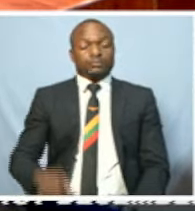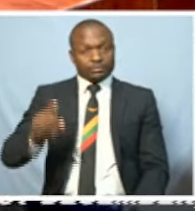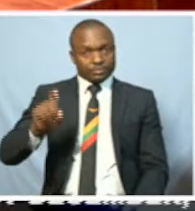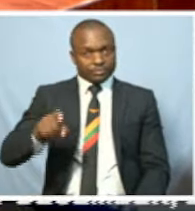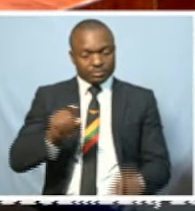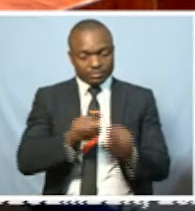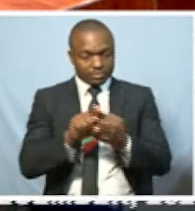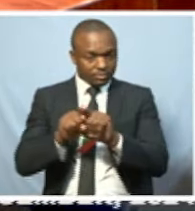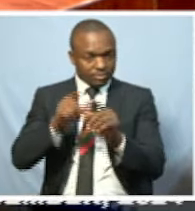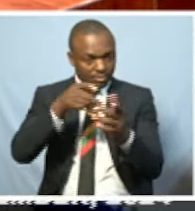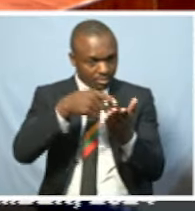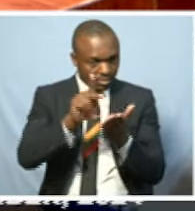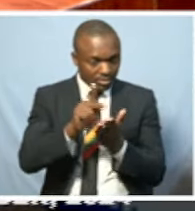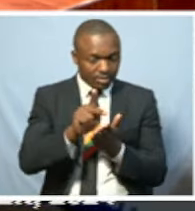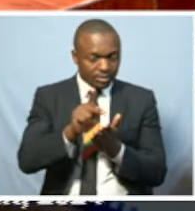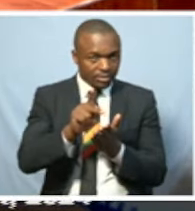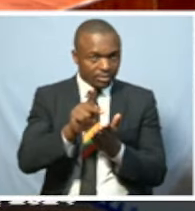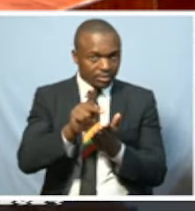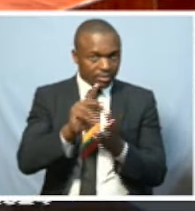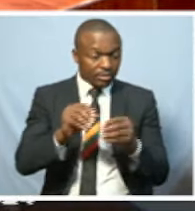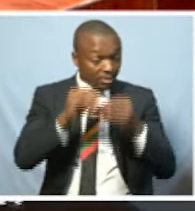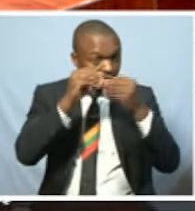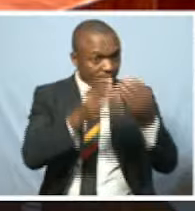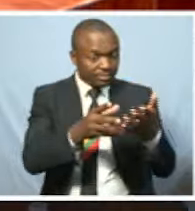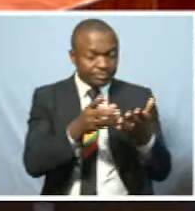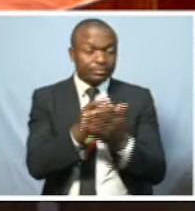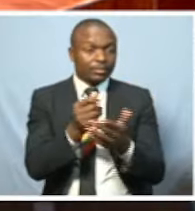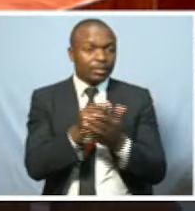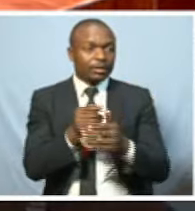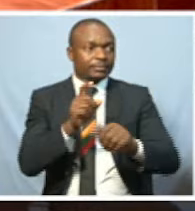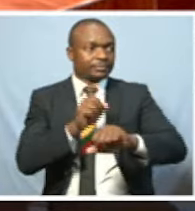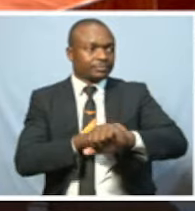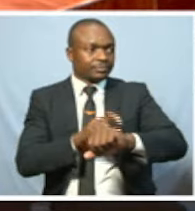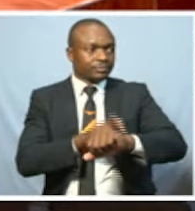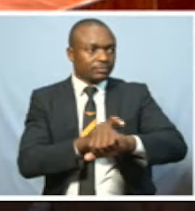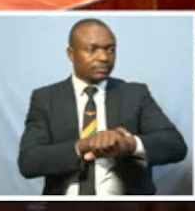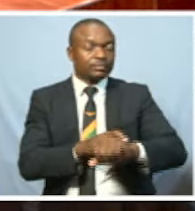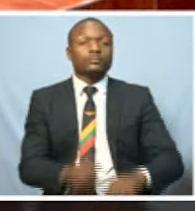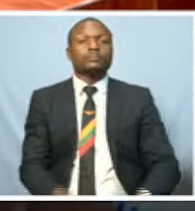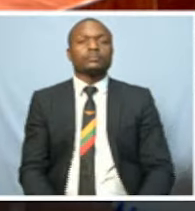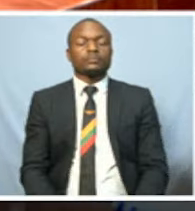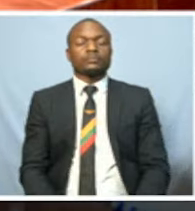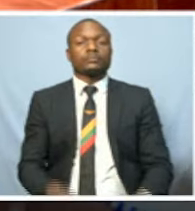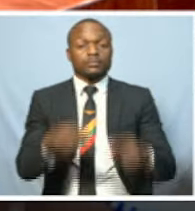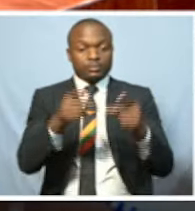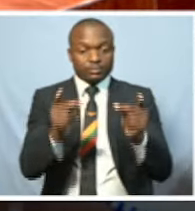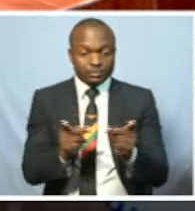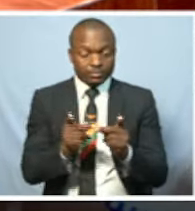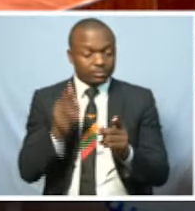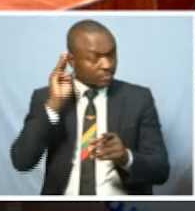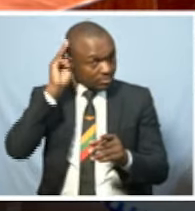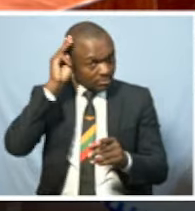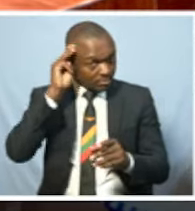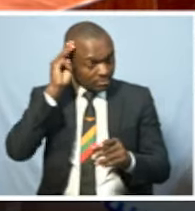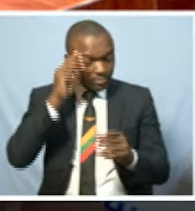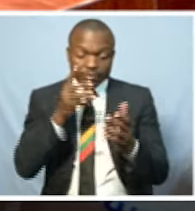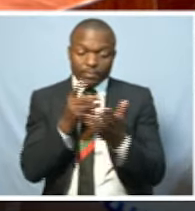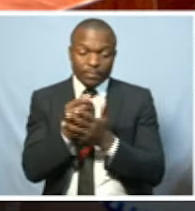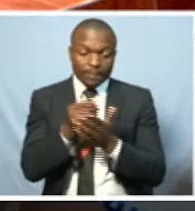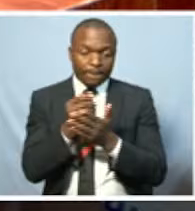also release the funding on time from the position of Ministry of Finance.